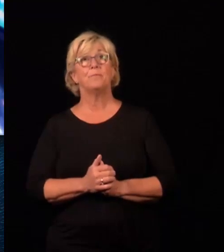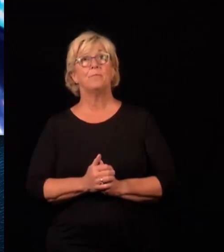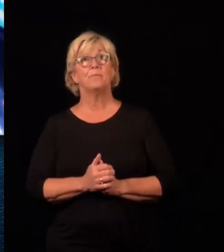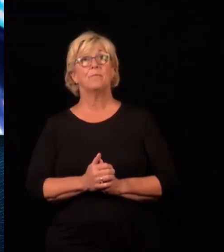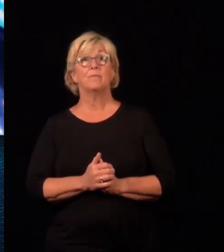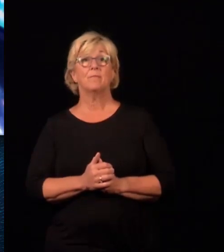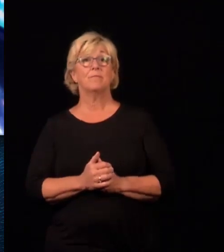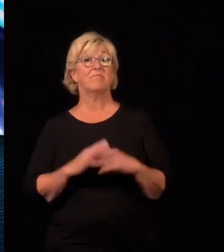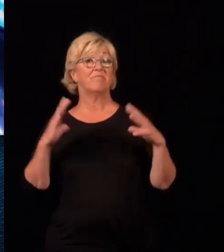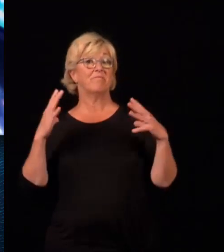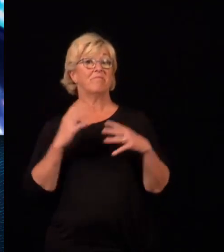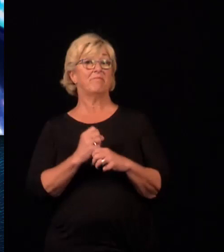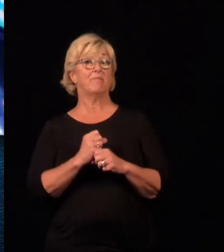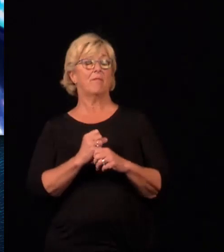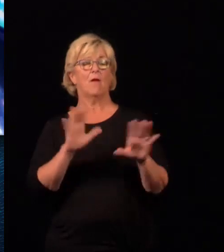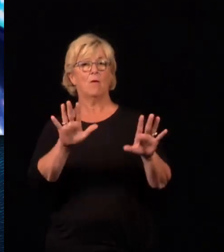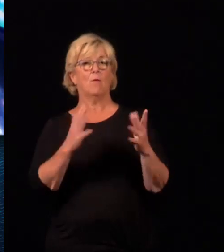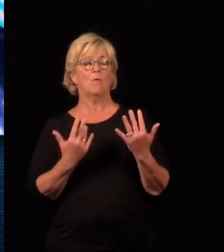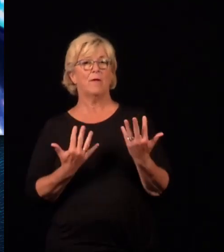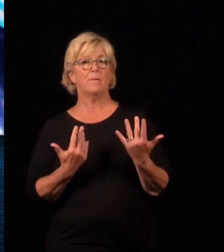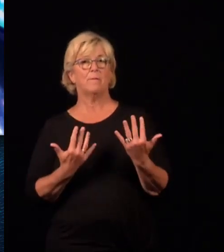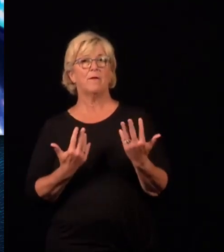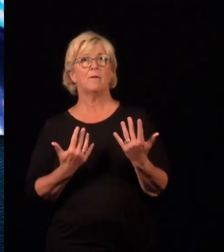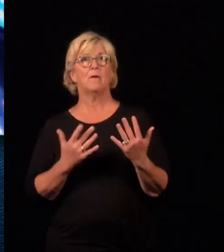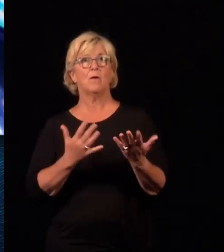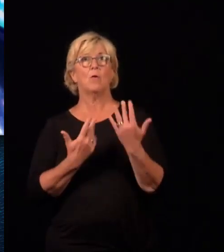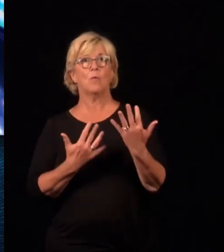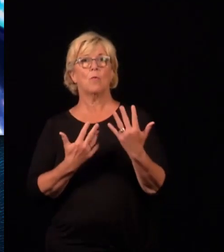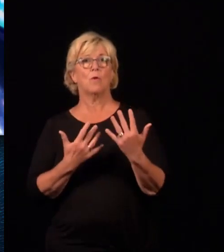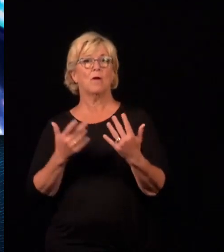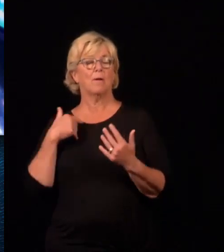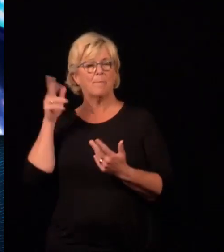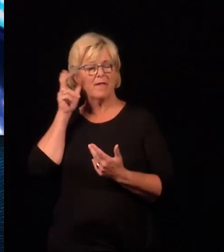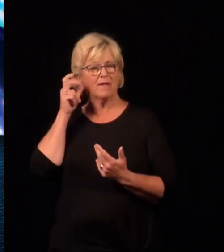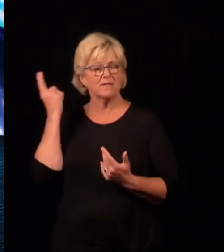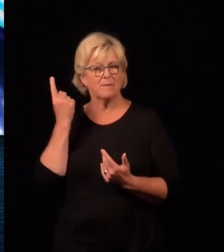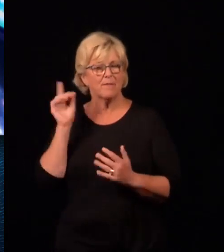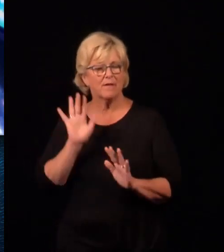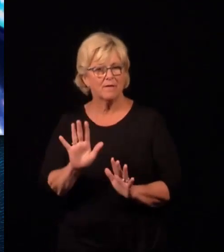pretty much all the... Wait, hold on. Hold on, this coming in.